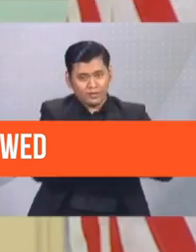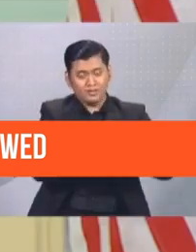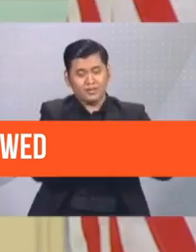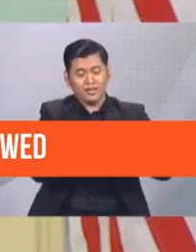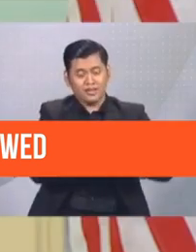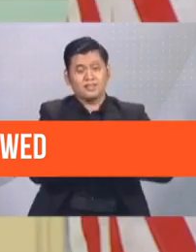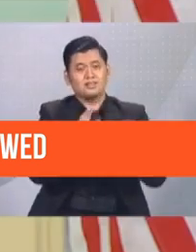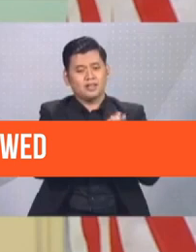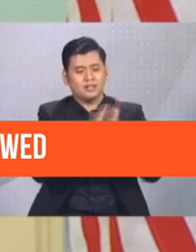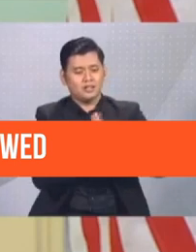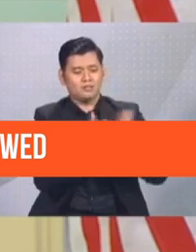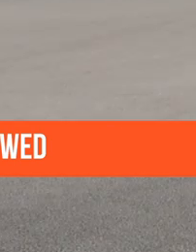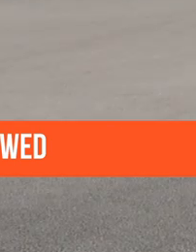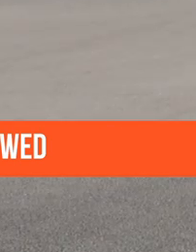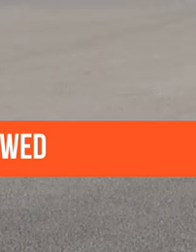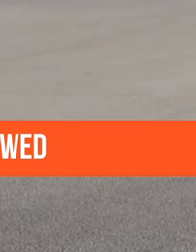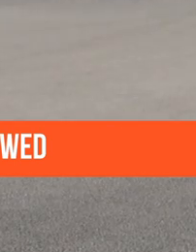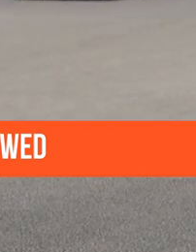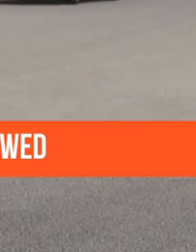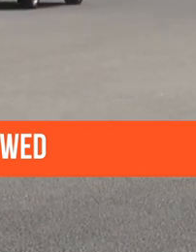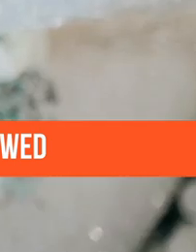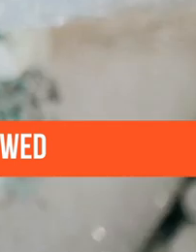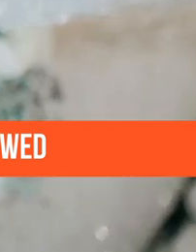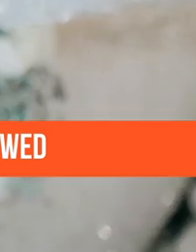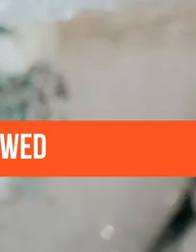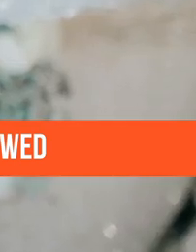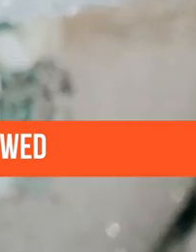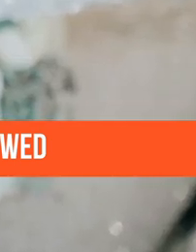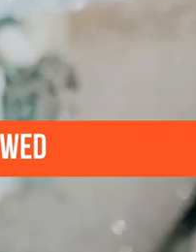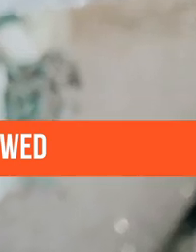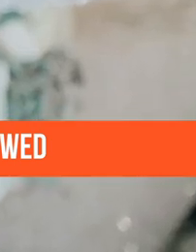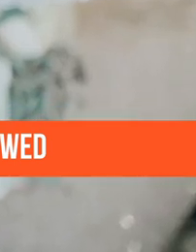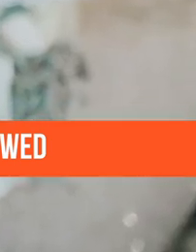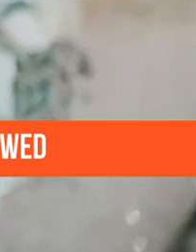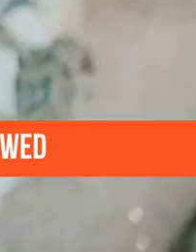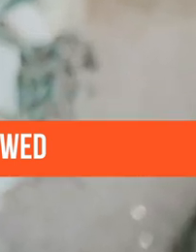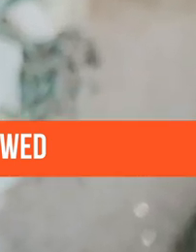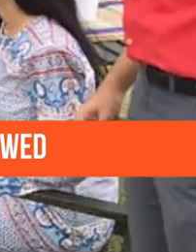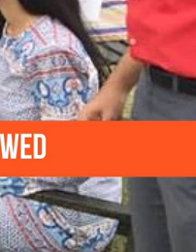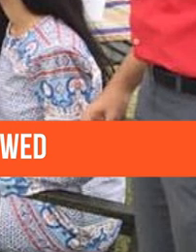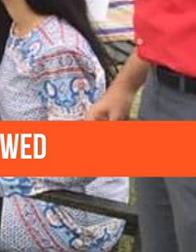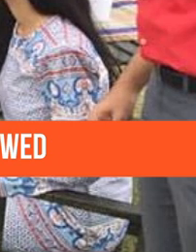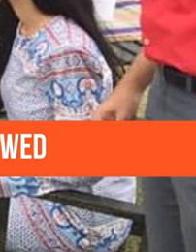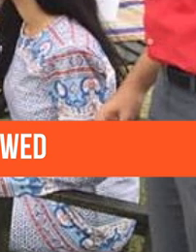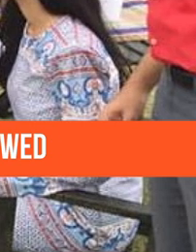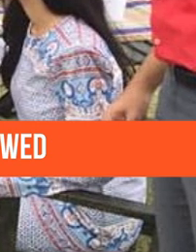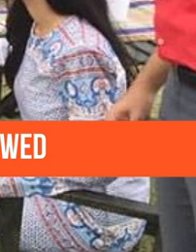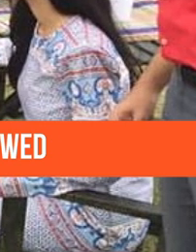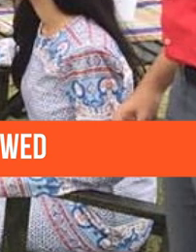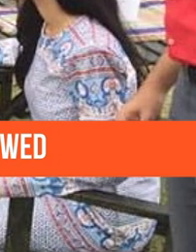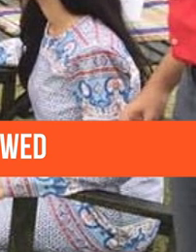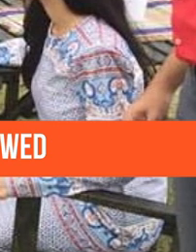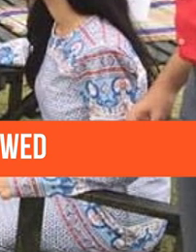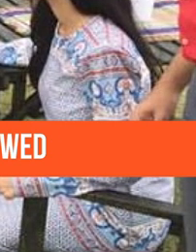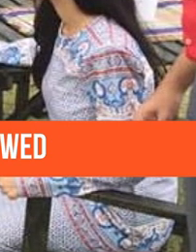Minister Ismail Sabri Yaakob revealed today that interstate travel for solemnisation ceremonies, wedding photography and filming activities will be allowed